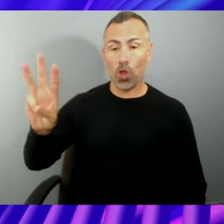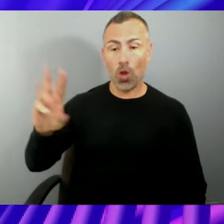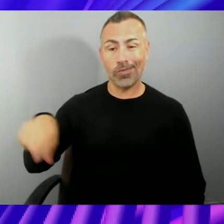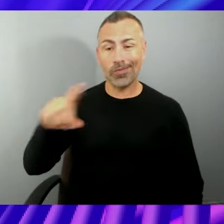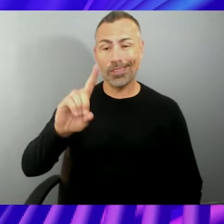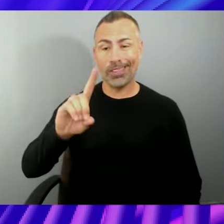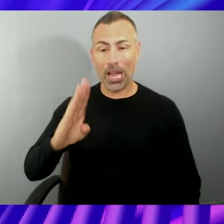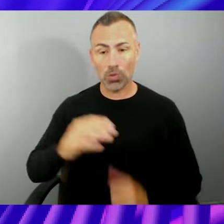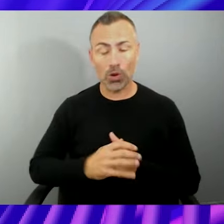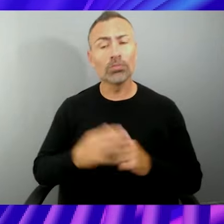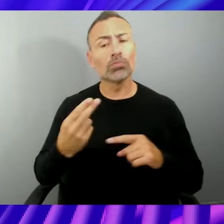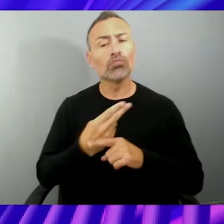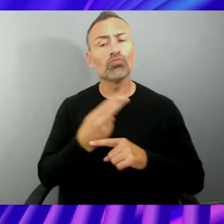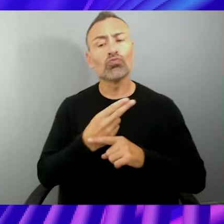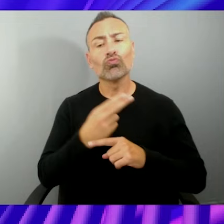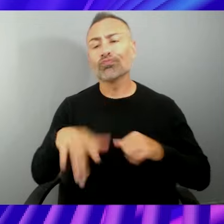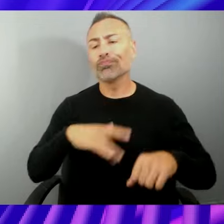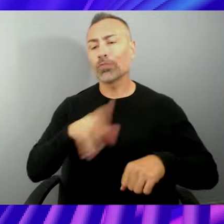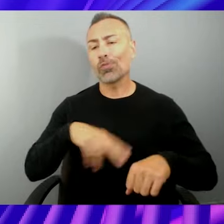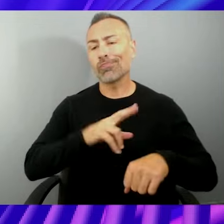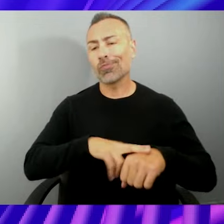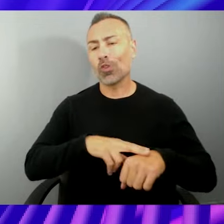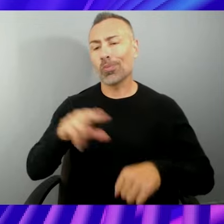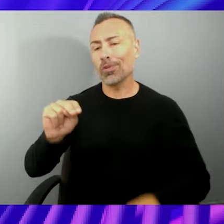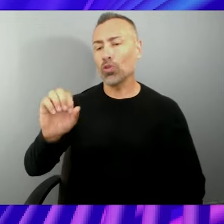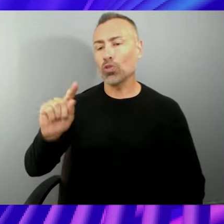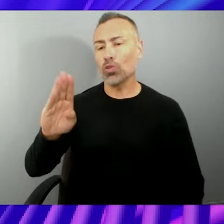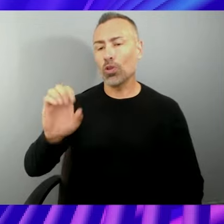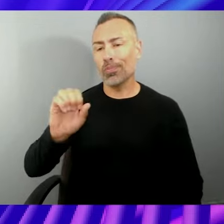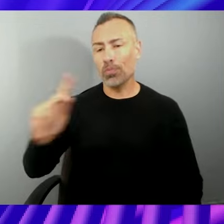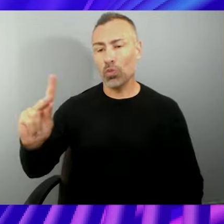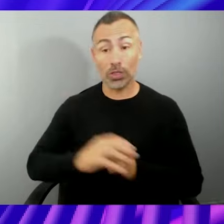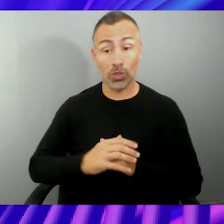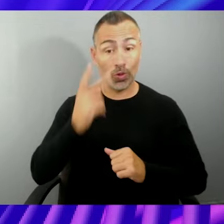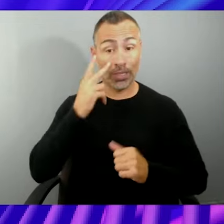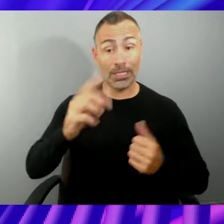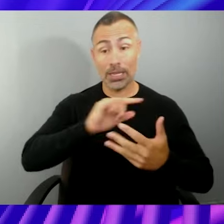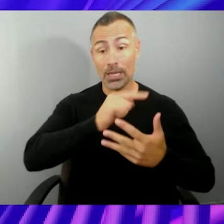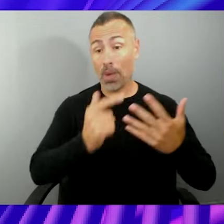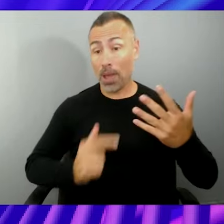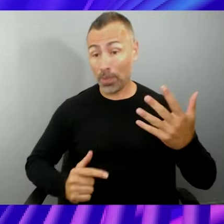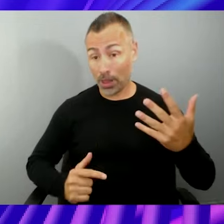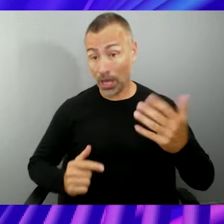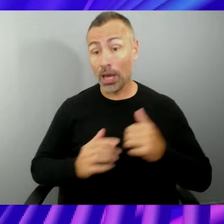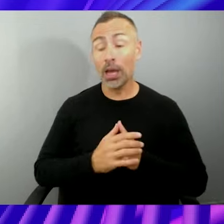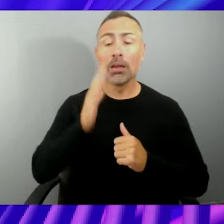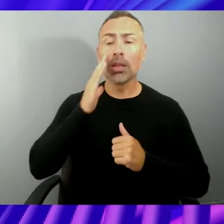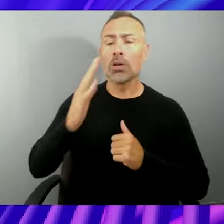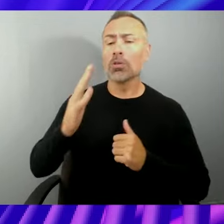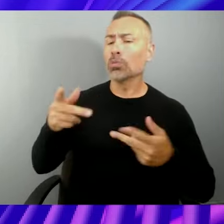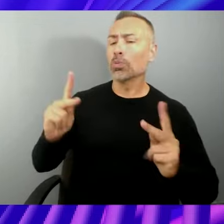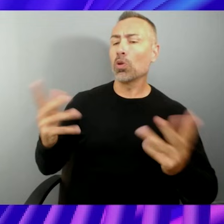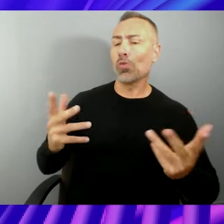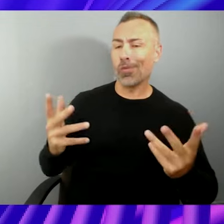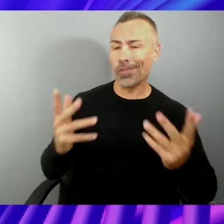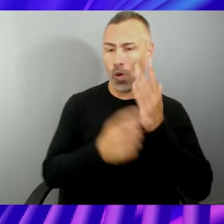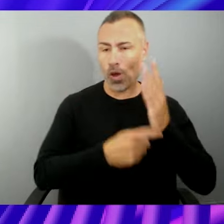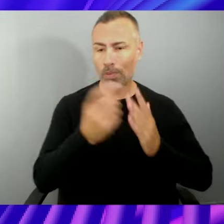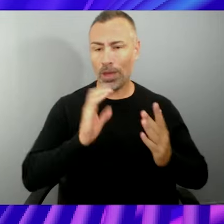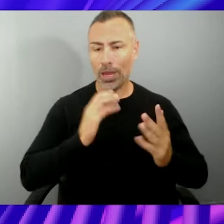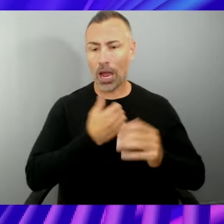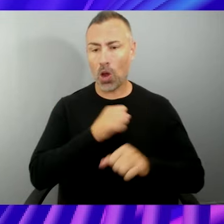here to really create the Kubeflow pipeline, which will actually allow us to automate our machine learning workflow. And that pipeline